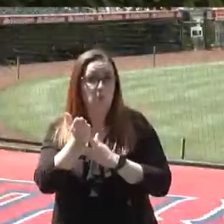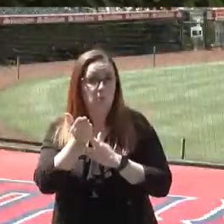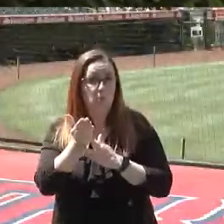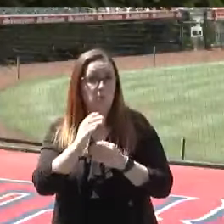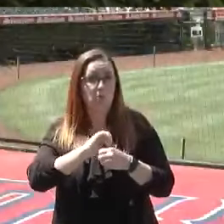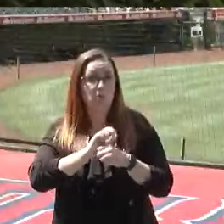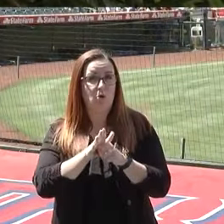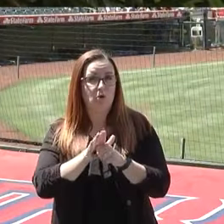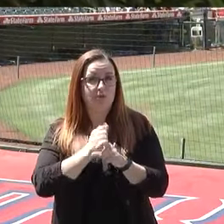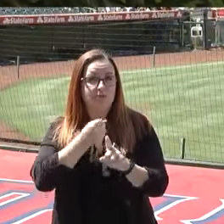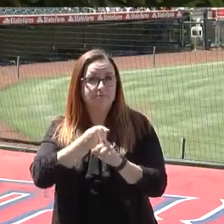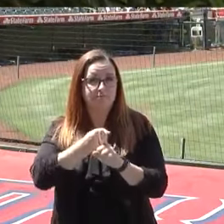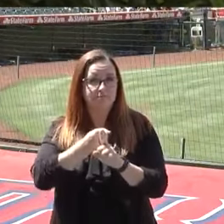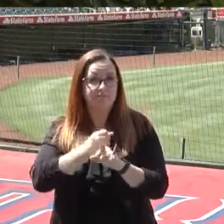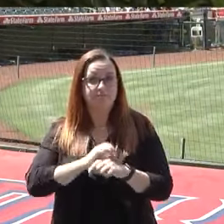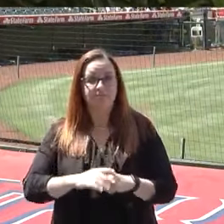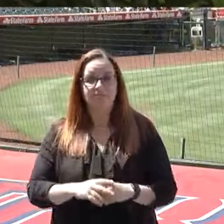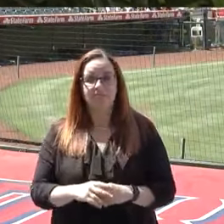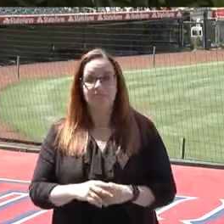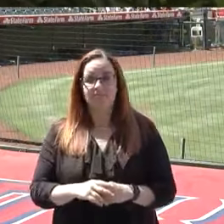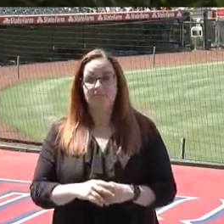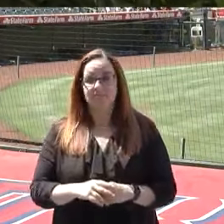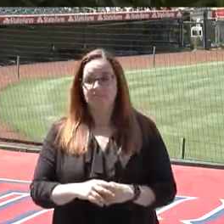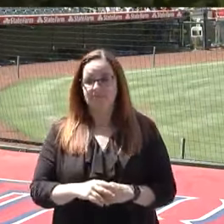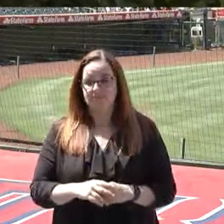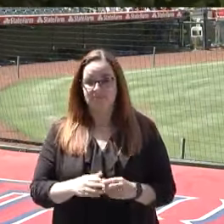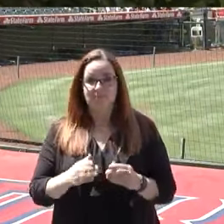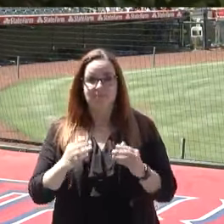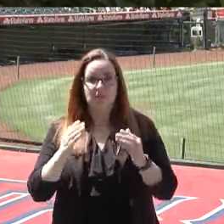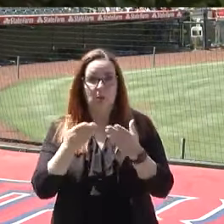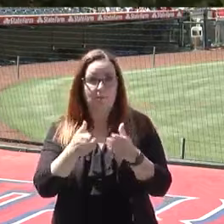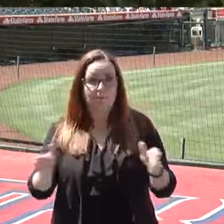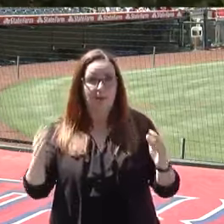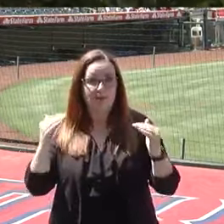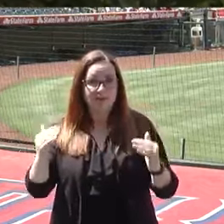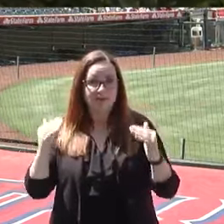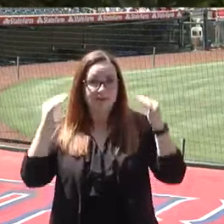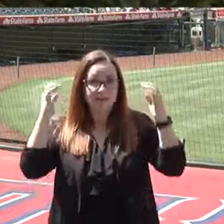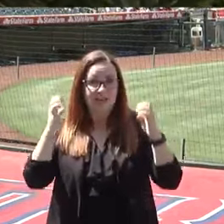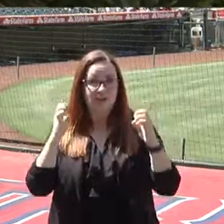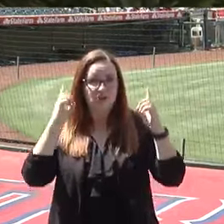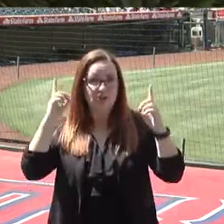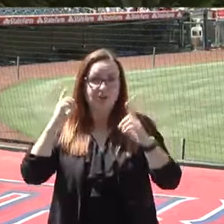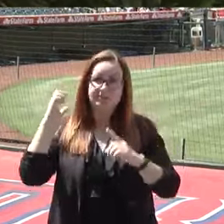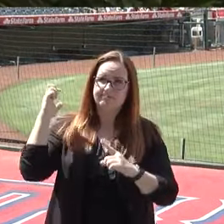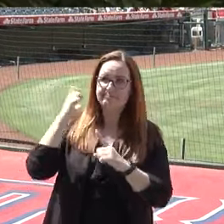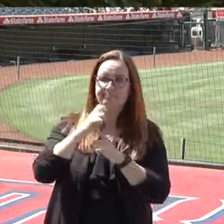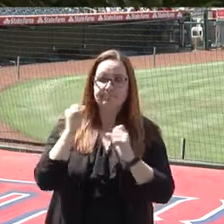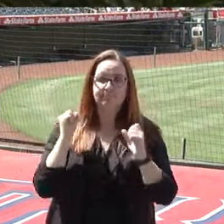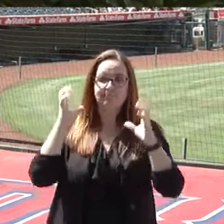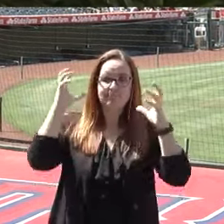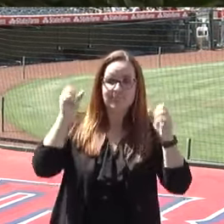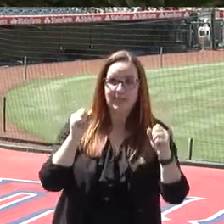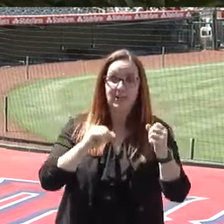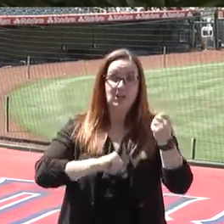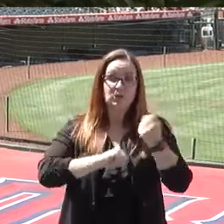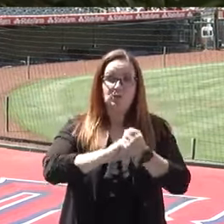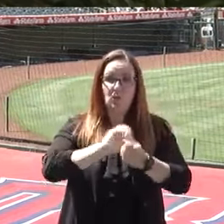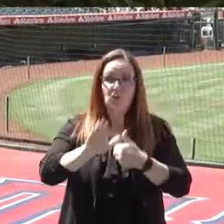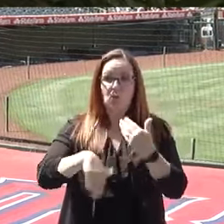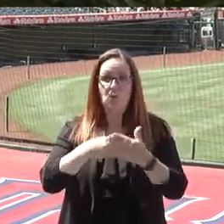pandemic. She's been a champion of public higher education, and she has been a steadfast supporter of